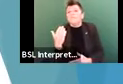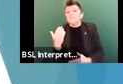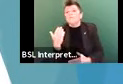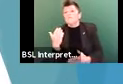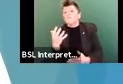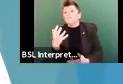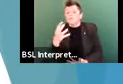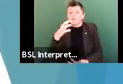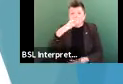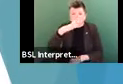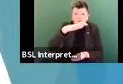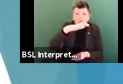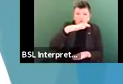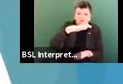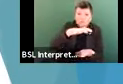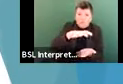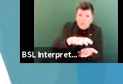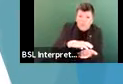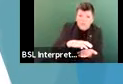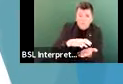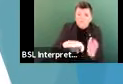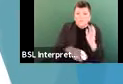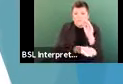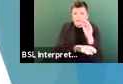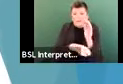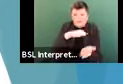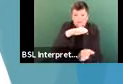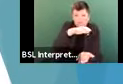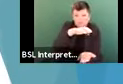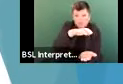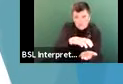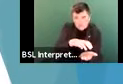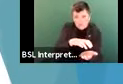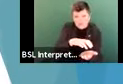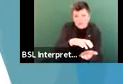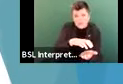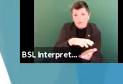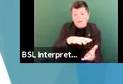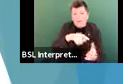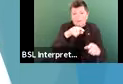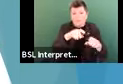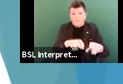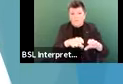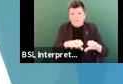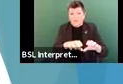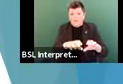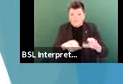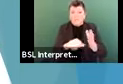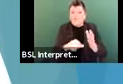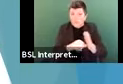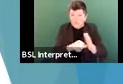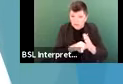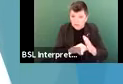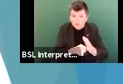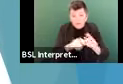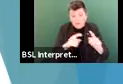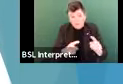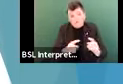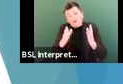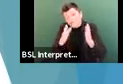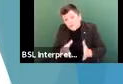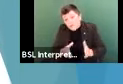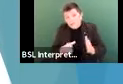squeeze of the middle class. For the middle class members, it's very difficult, but of course, for the working